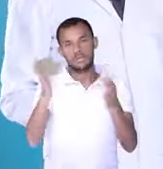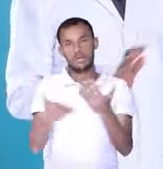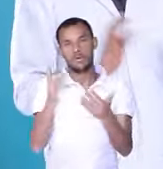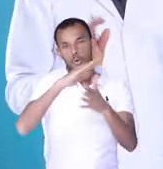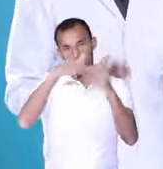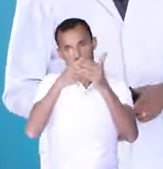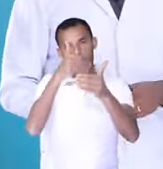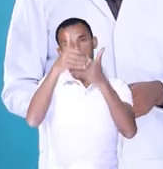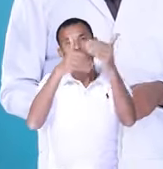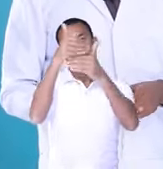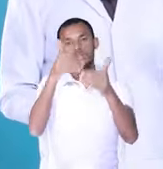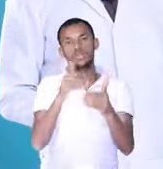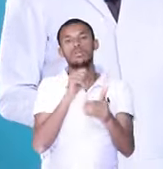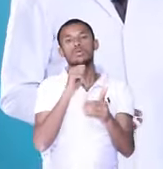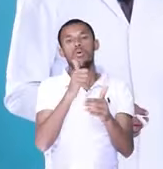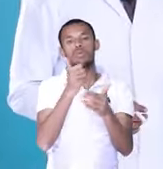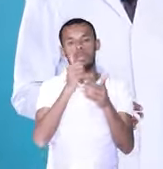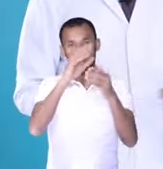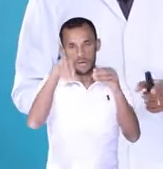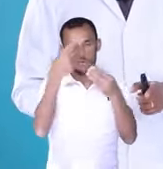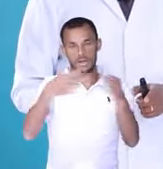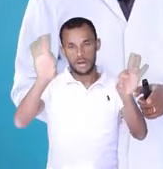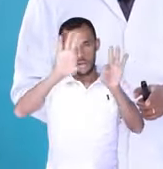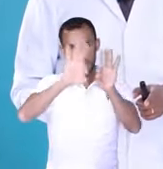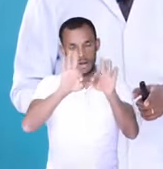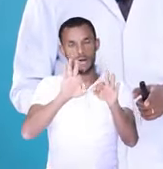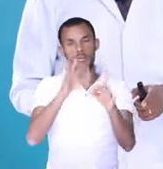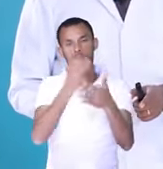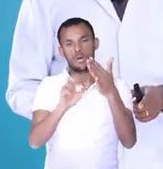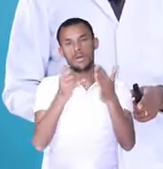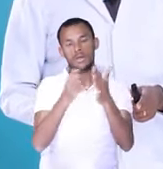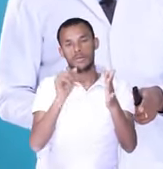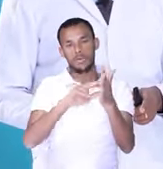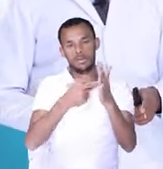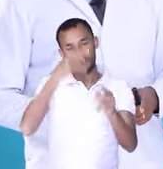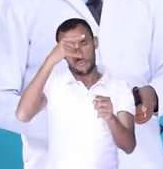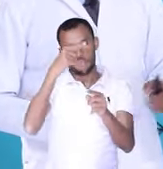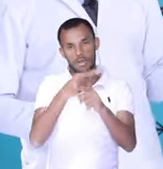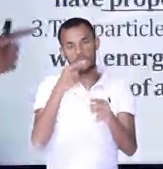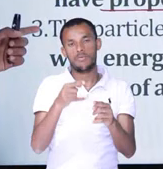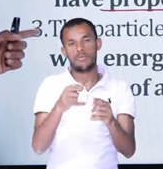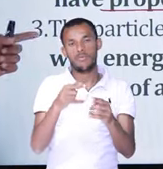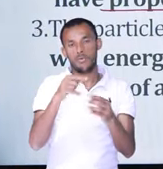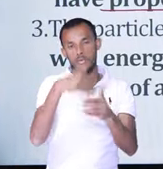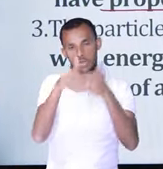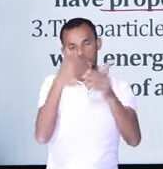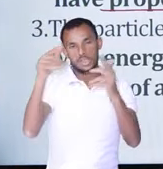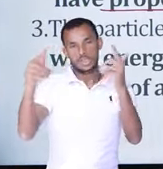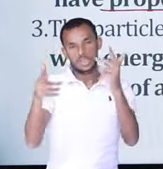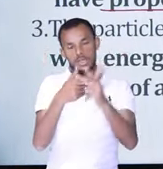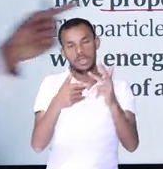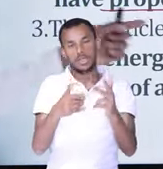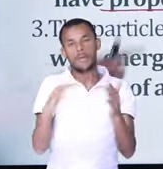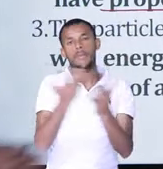all collisions are not give the desired product. Therefore, proper orientation means effective collision. 3,